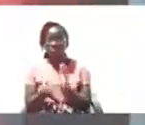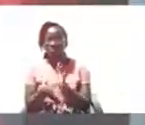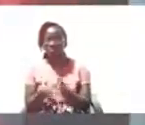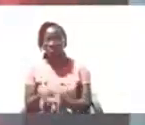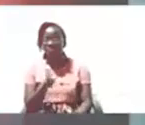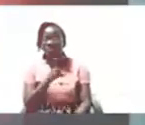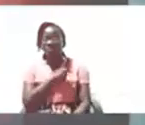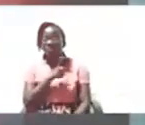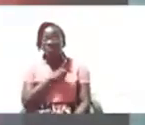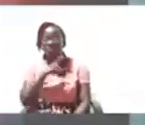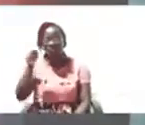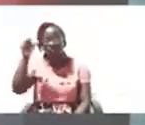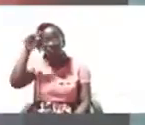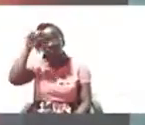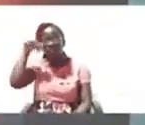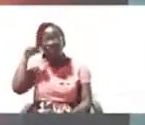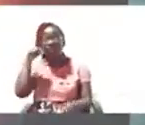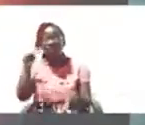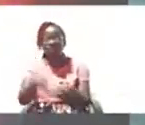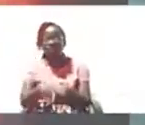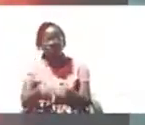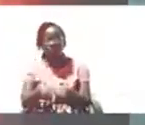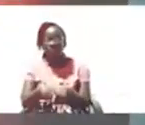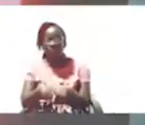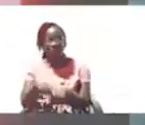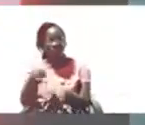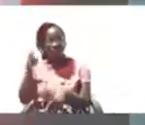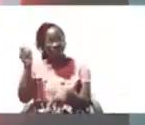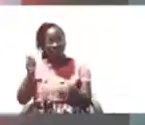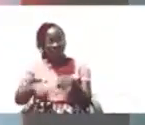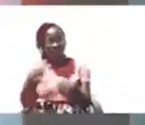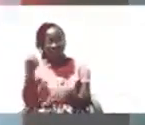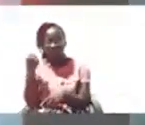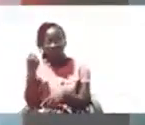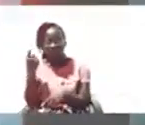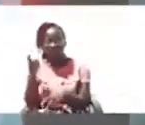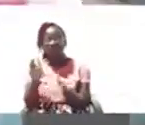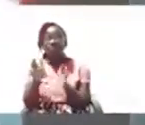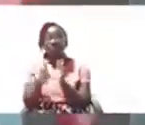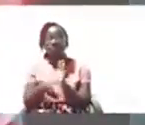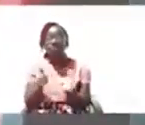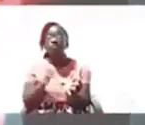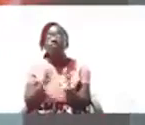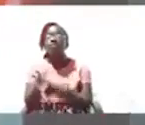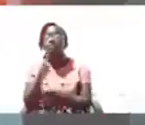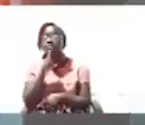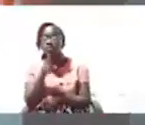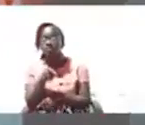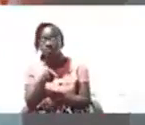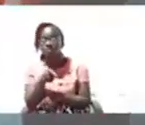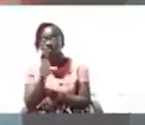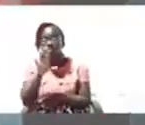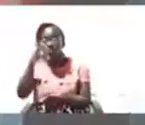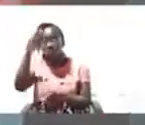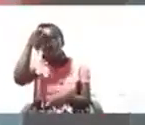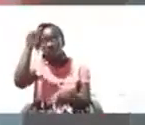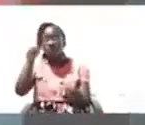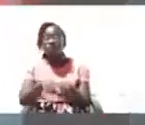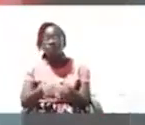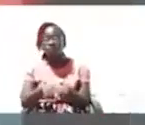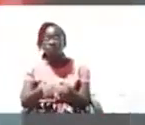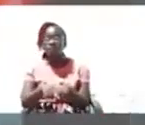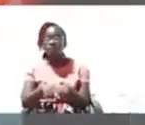Martha really didn't comprehend it. And Jesus said, your brother, he will be